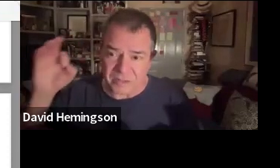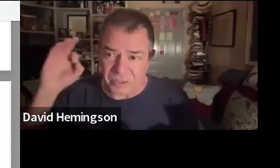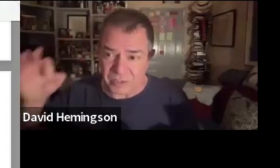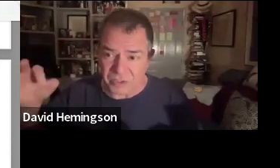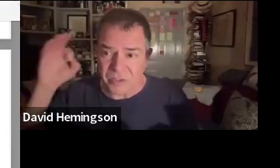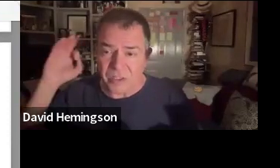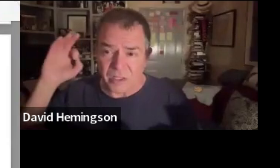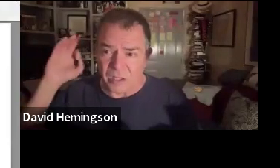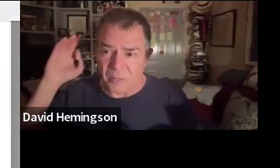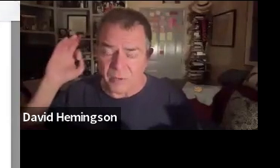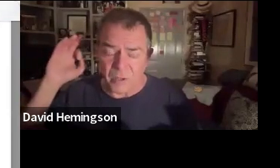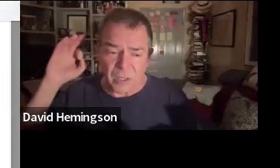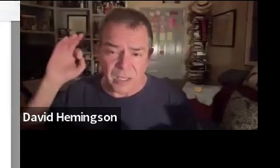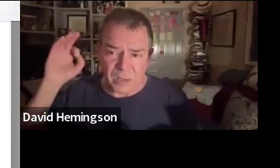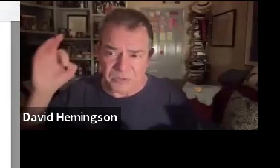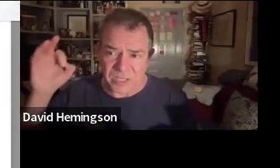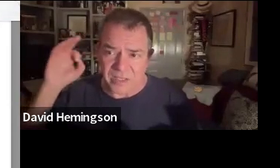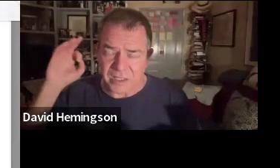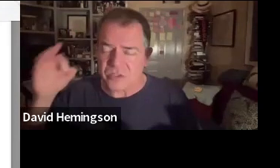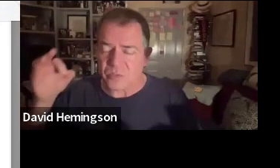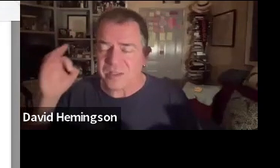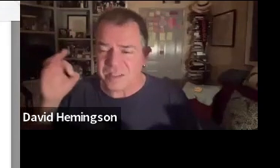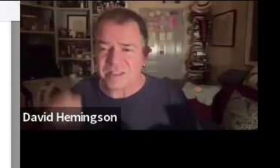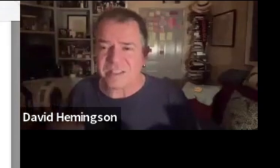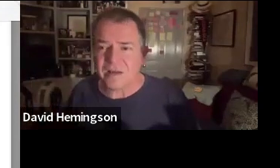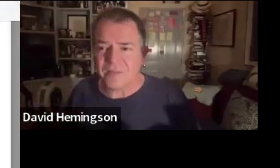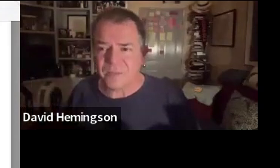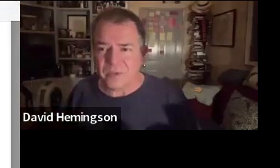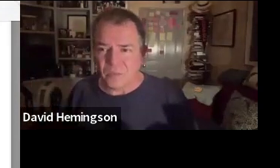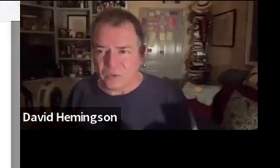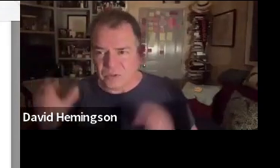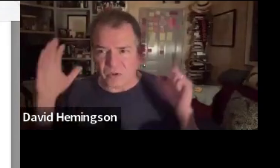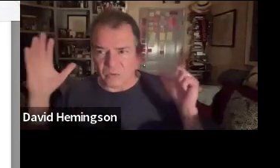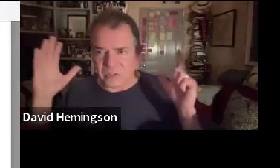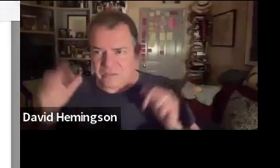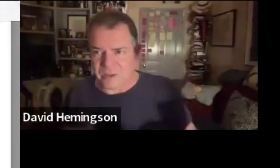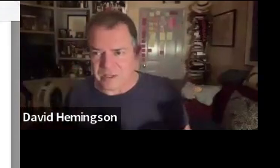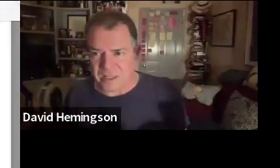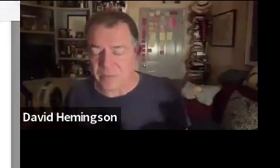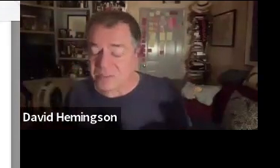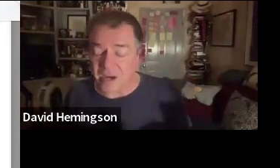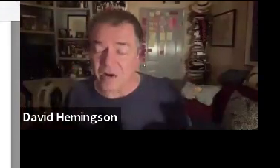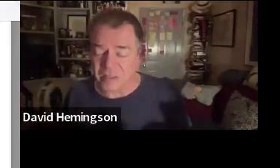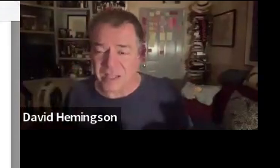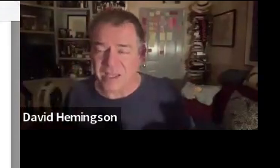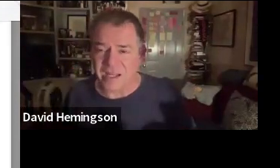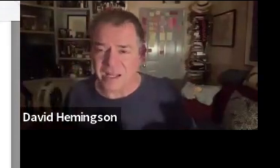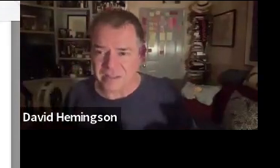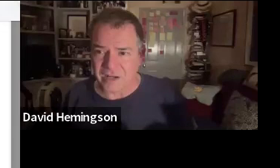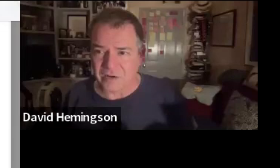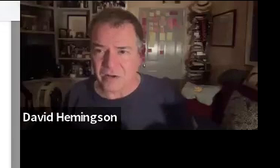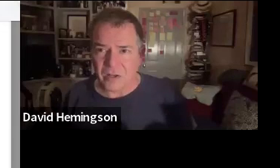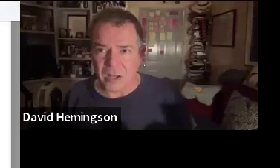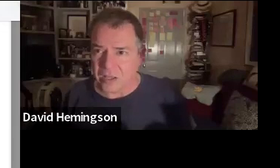finest actor of his generation. And I will say that the way he says "see ya," when you just hold it on his face, and I was there on the day,